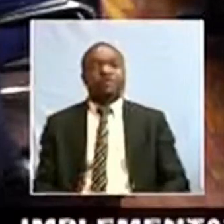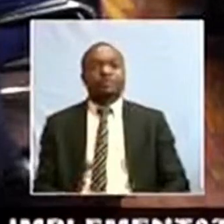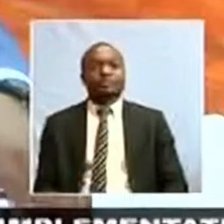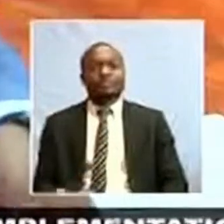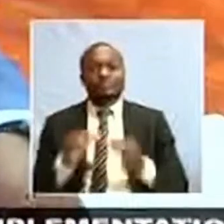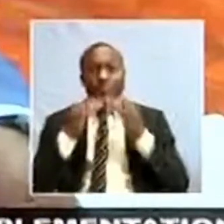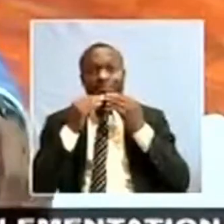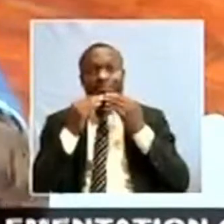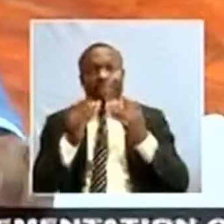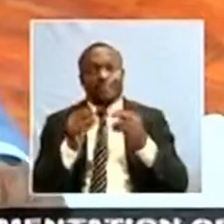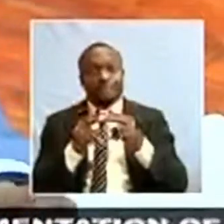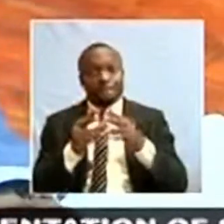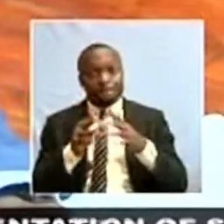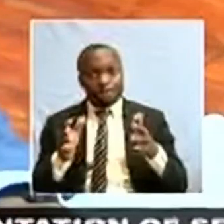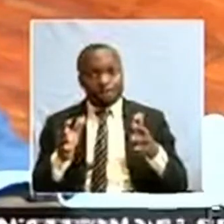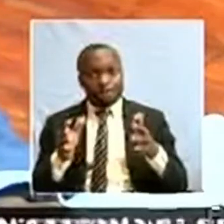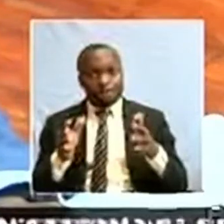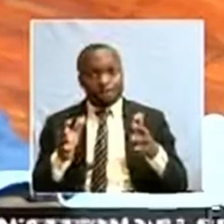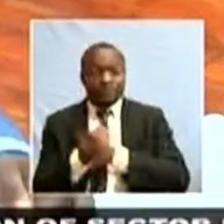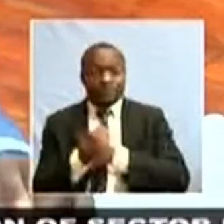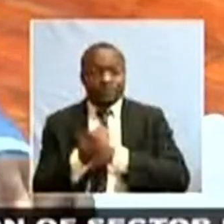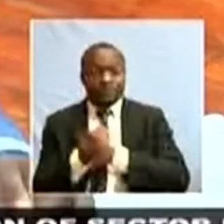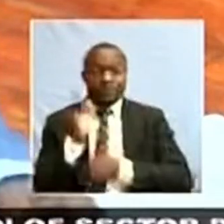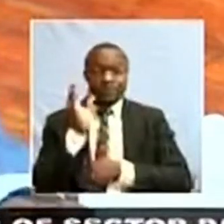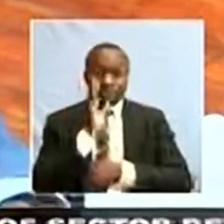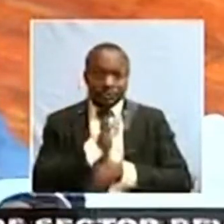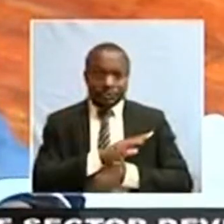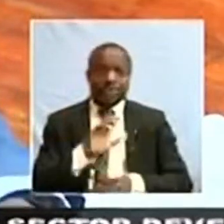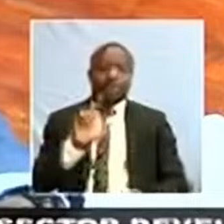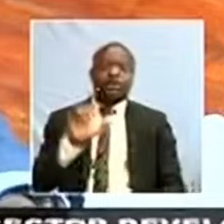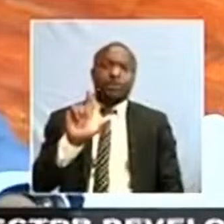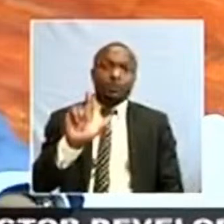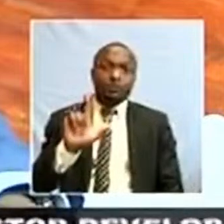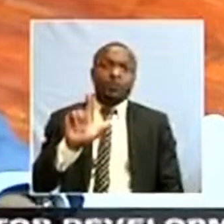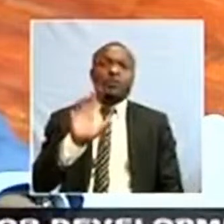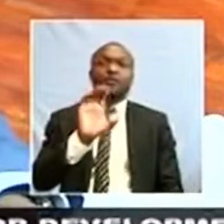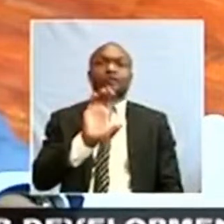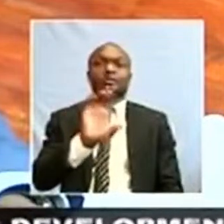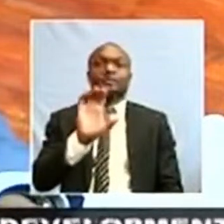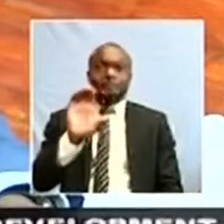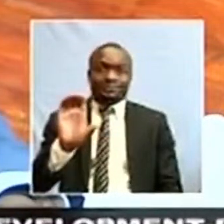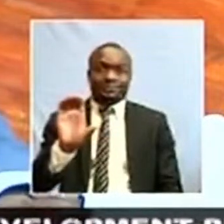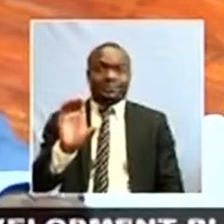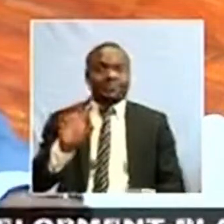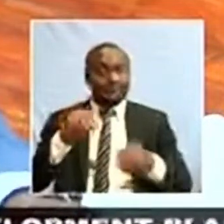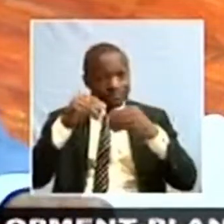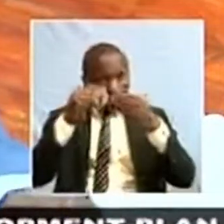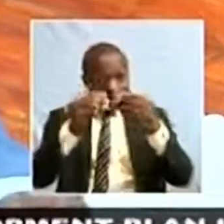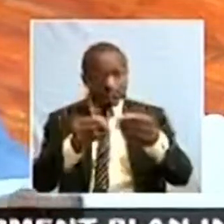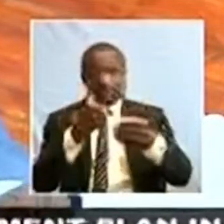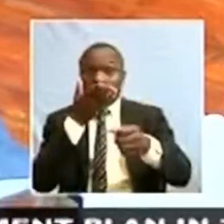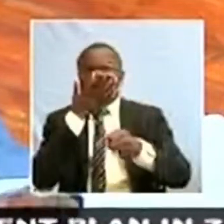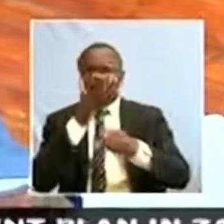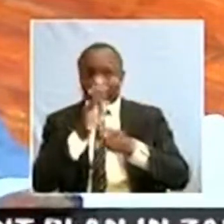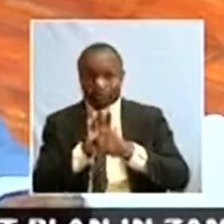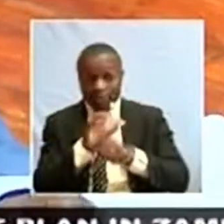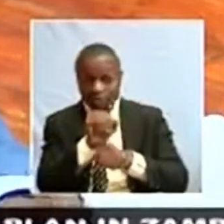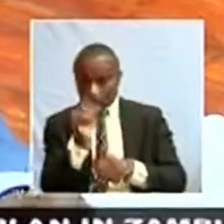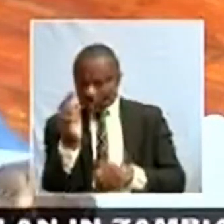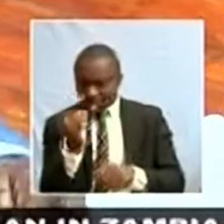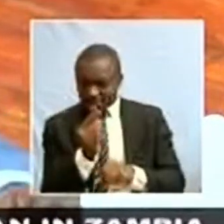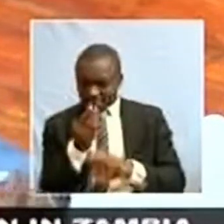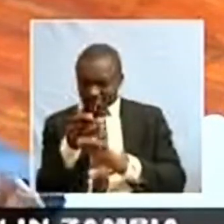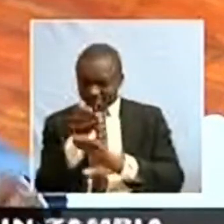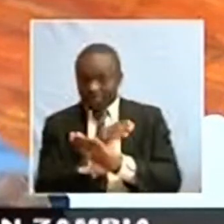Well, thank you so much. Having introduced Lusaka City Council, give you the assurance that as you appear before